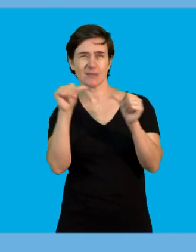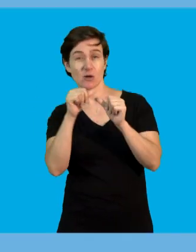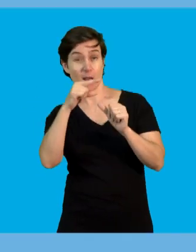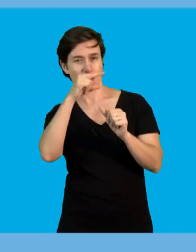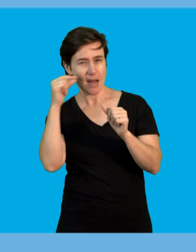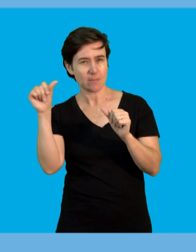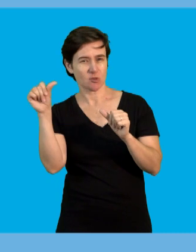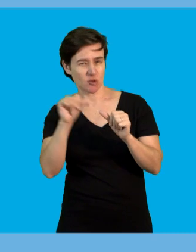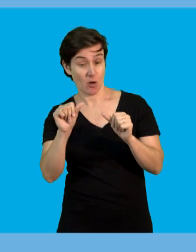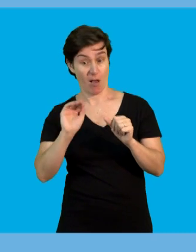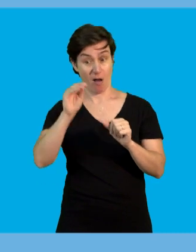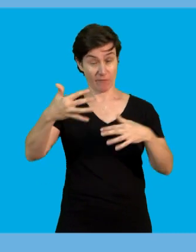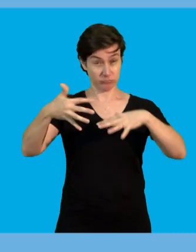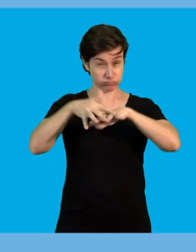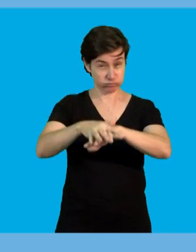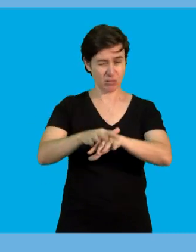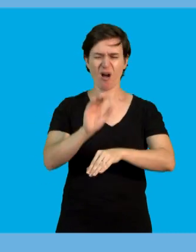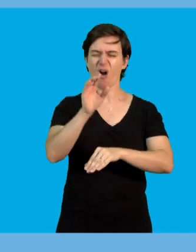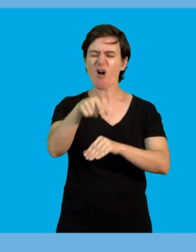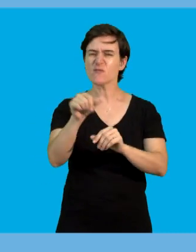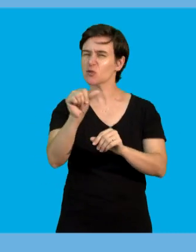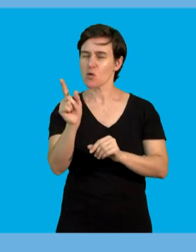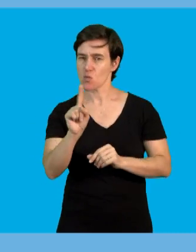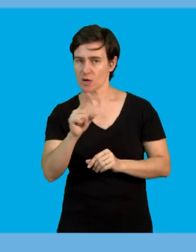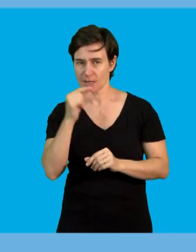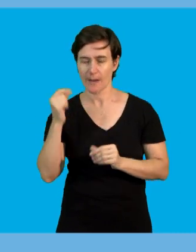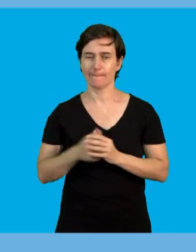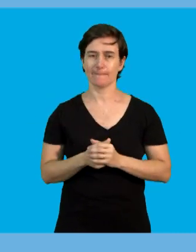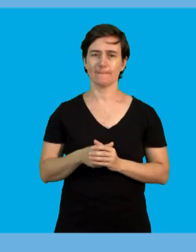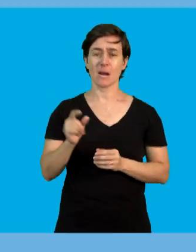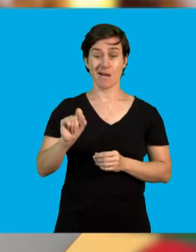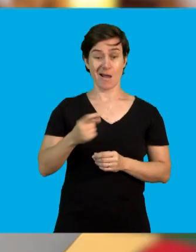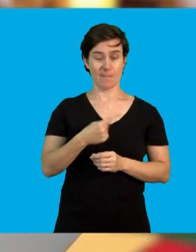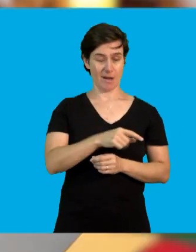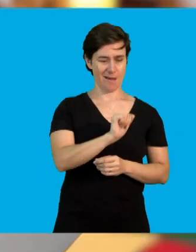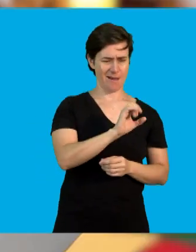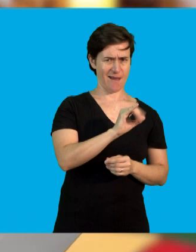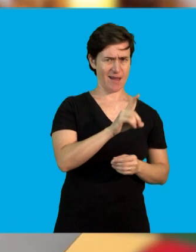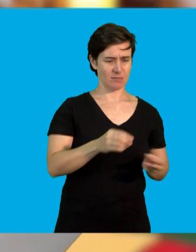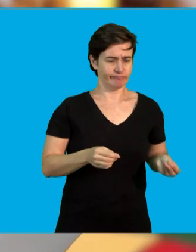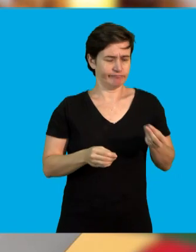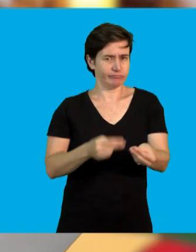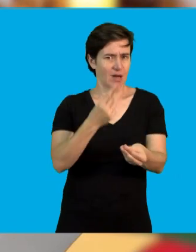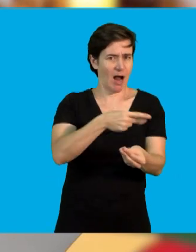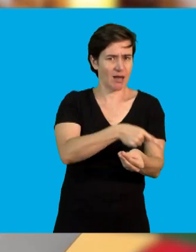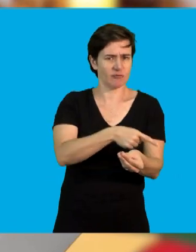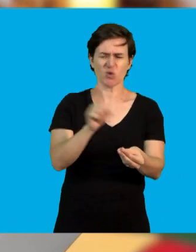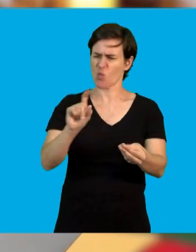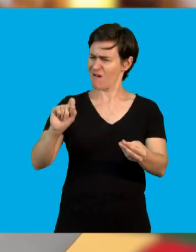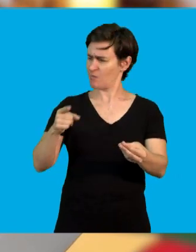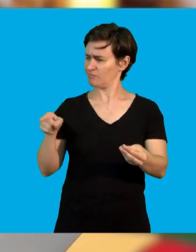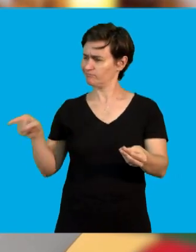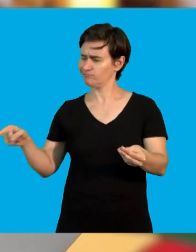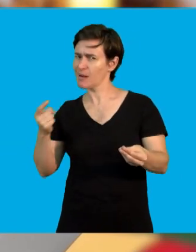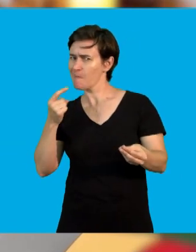of the salt that is formed when an acid reacts with a metal hydroxide. What happens when an acid donates its hydrogen, and then what